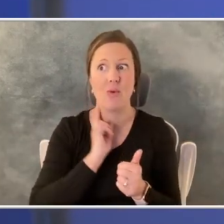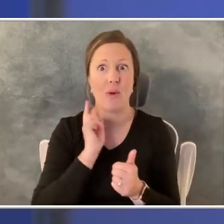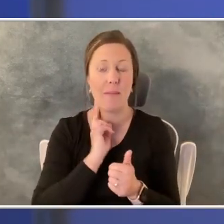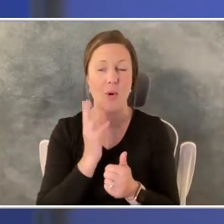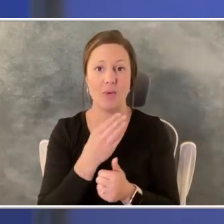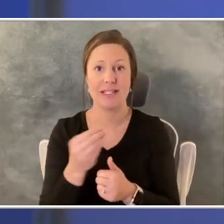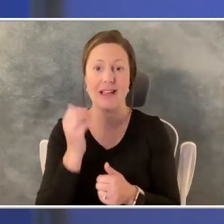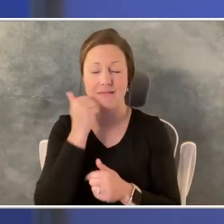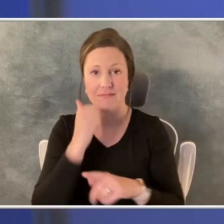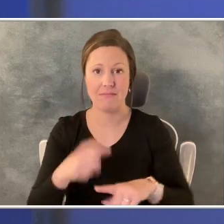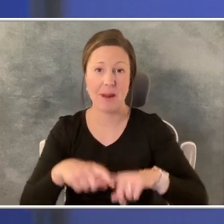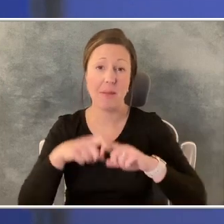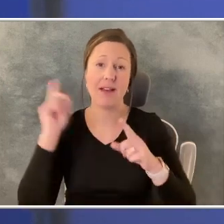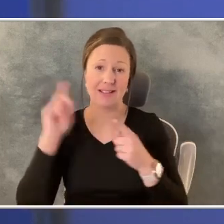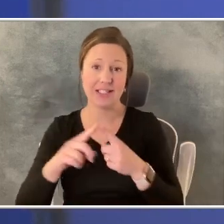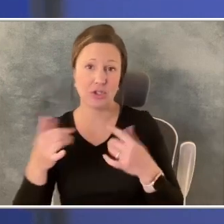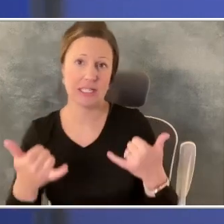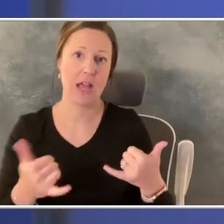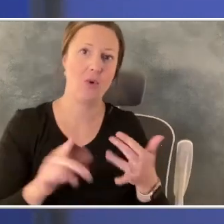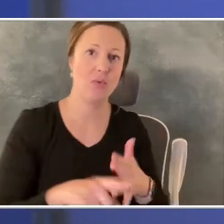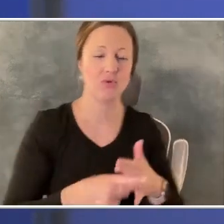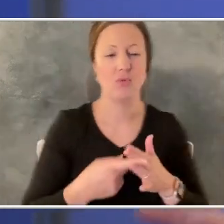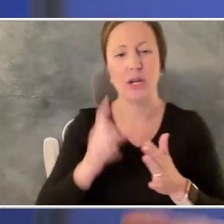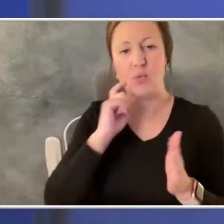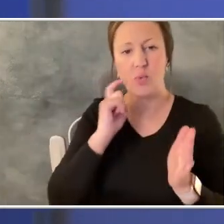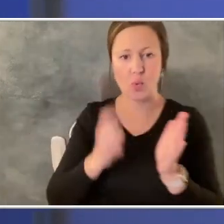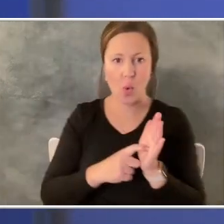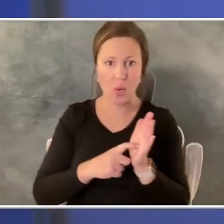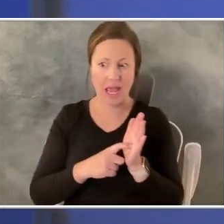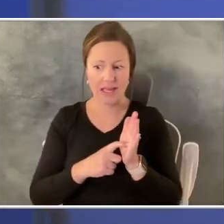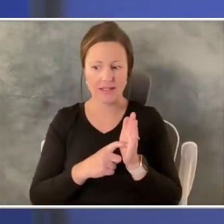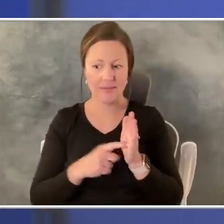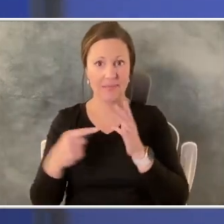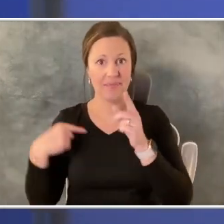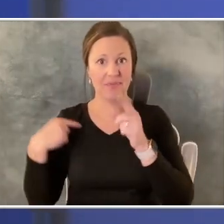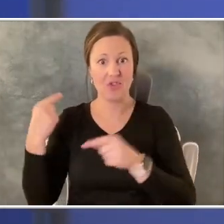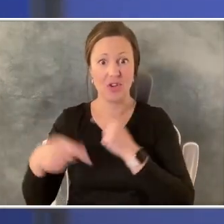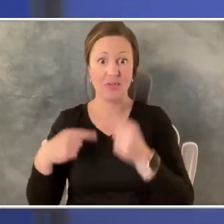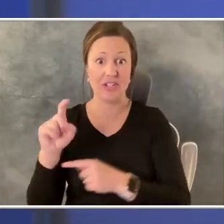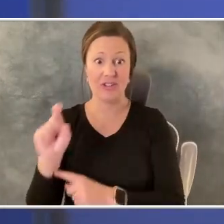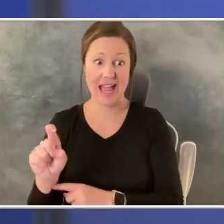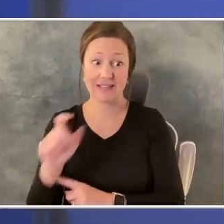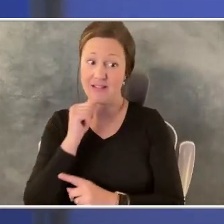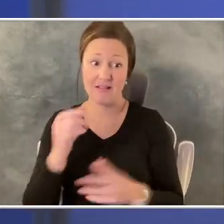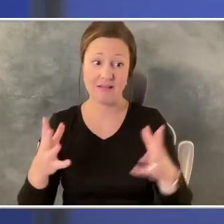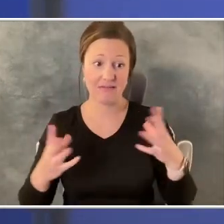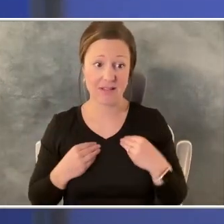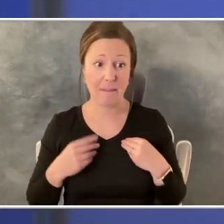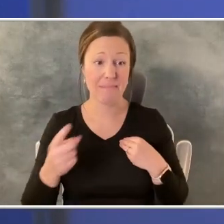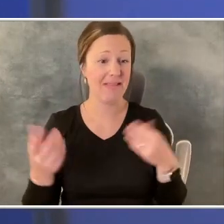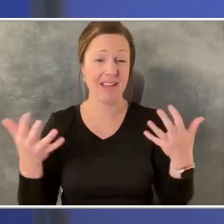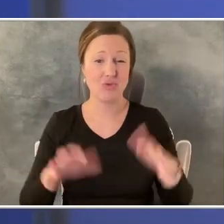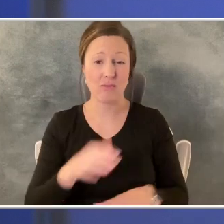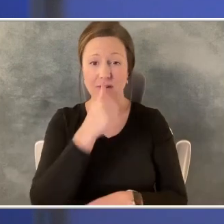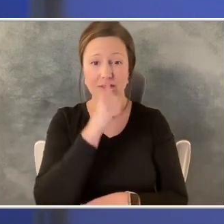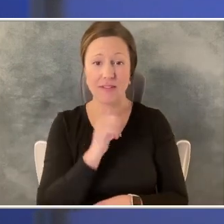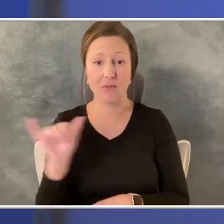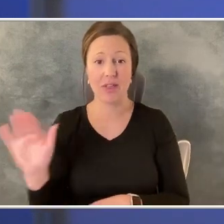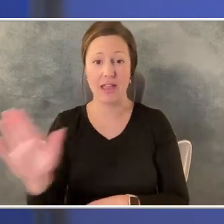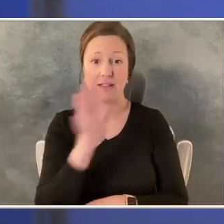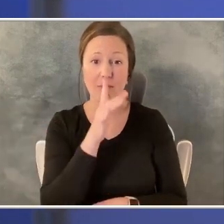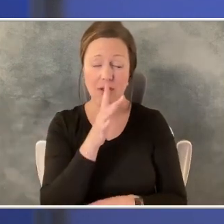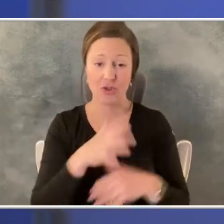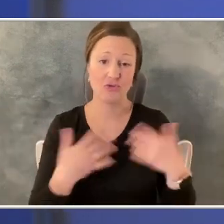starting to see a resurgence. The interest, this Generation X is not putting up with this. They don't want to suffer like their mothers did. They're not going to do it quietly.